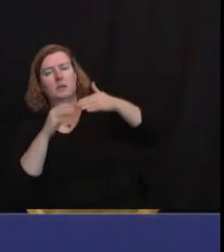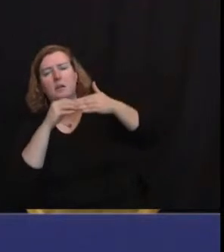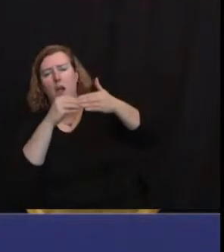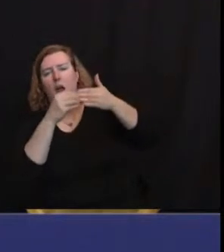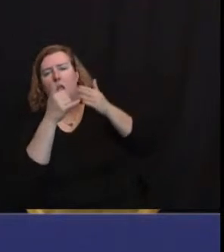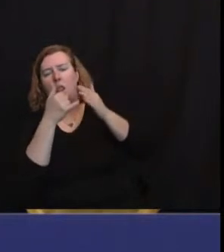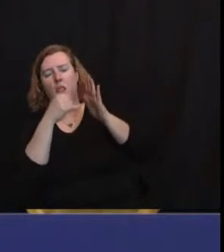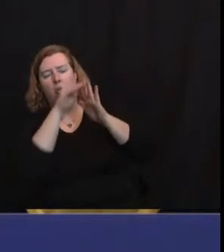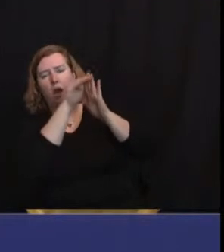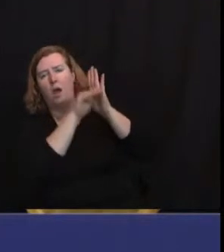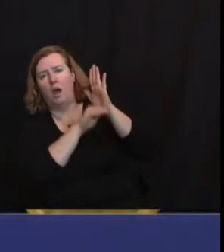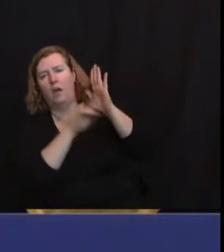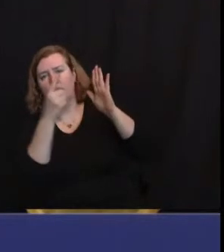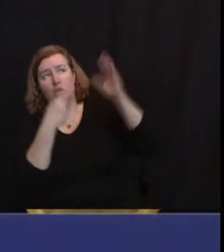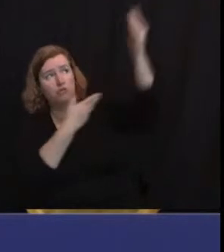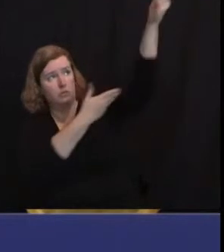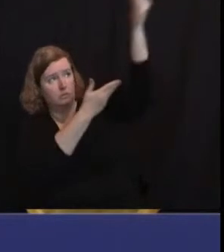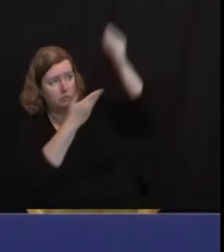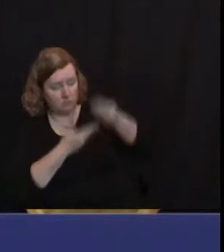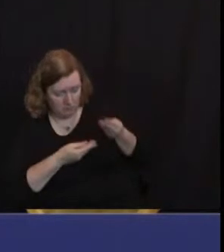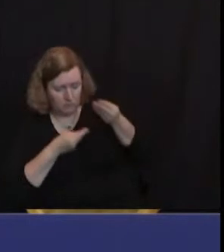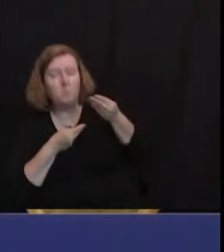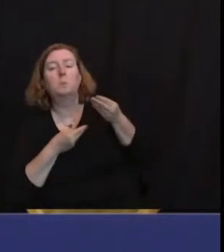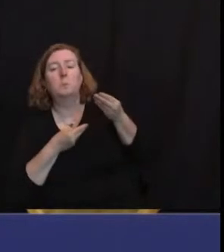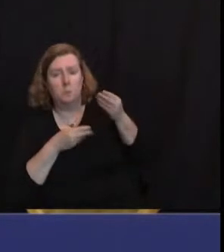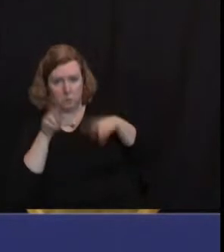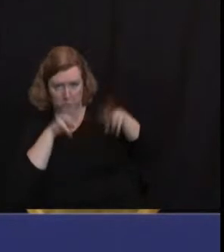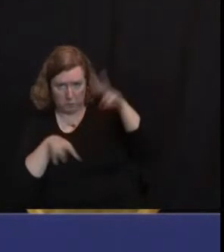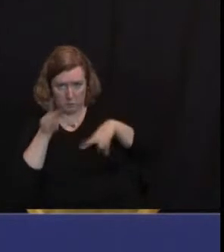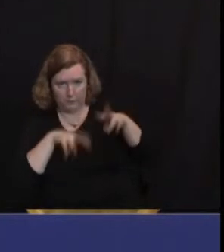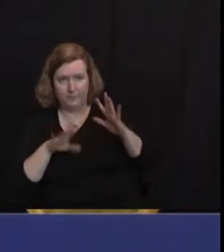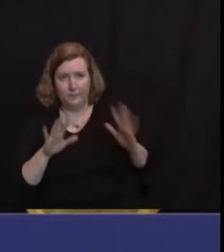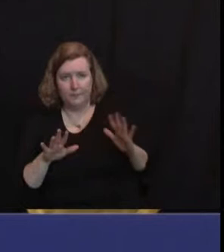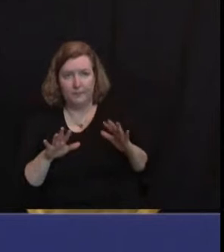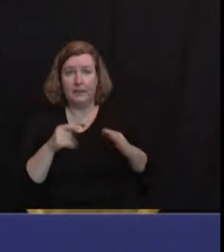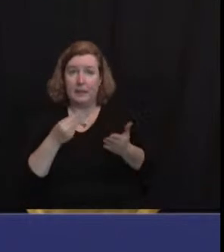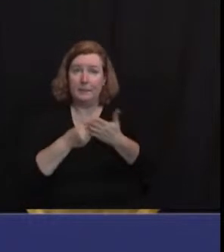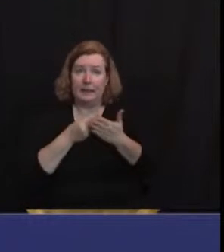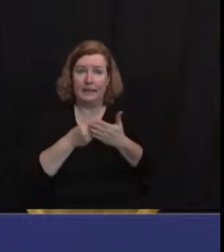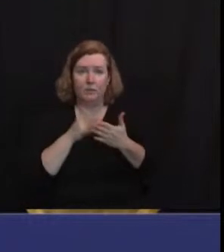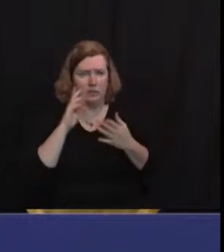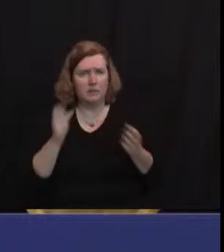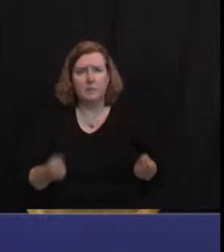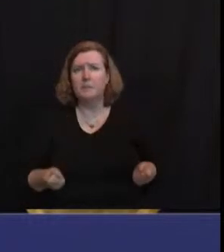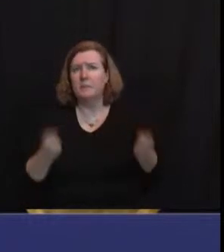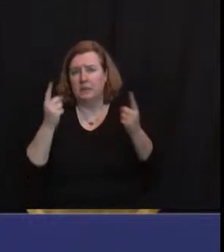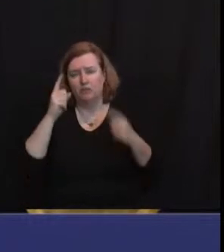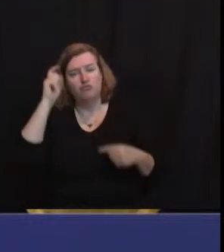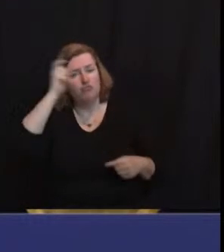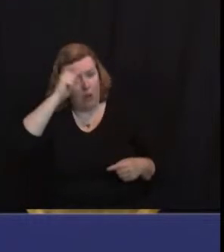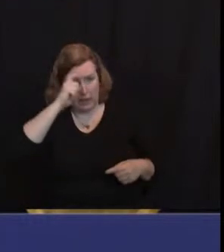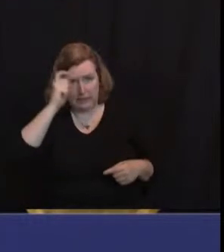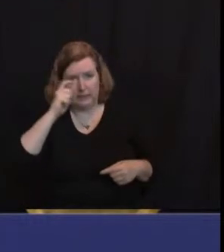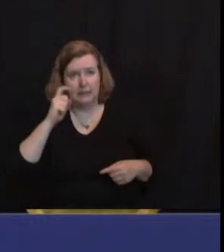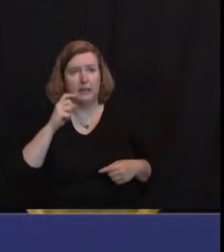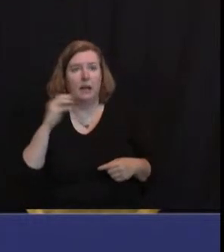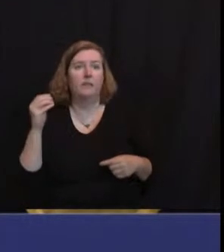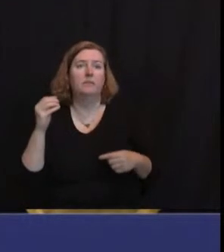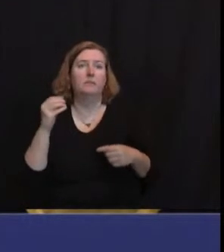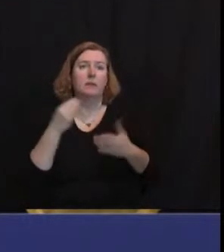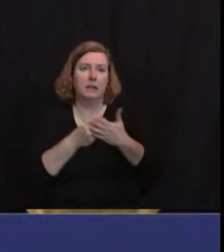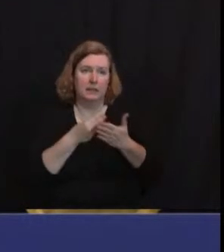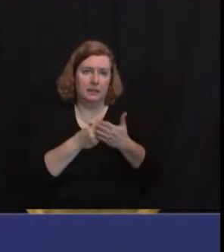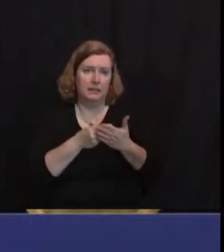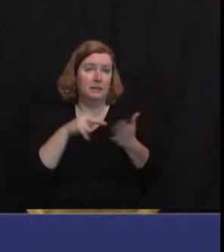important piece of this. And we're going to spend it, I hope, both prudently, but for what the money's intended to